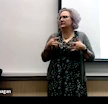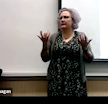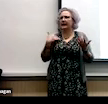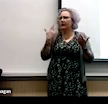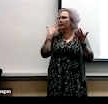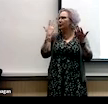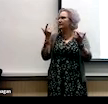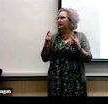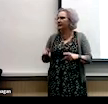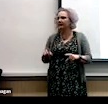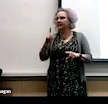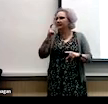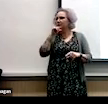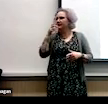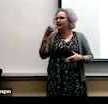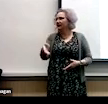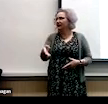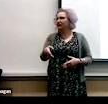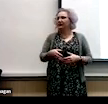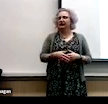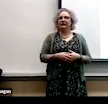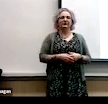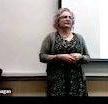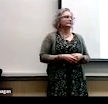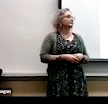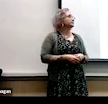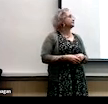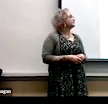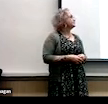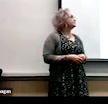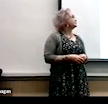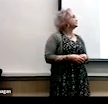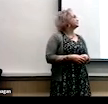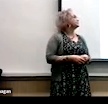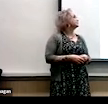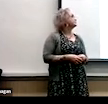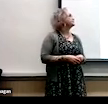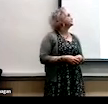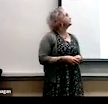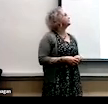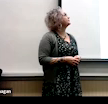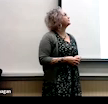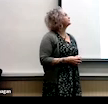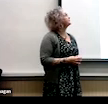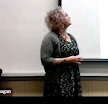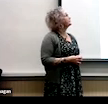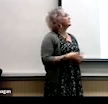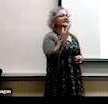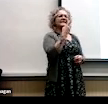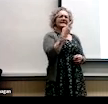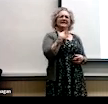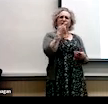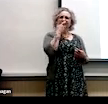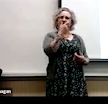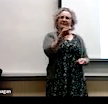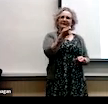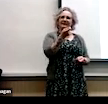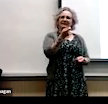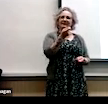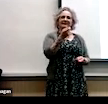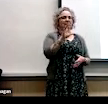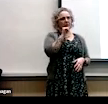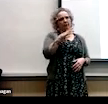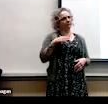So what do adult providers have to say for themselves? I thought this was just so interesting. This was an informal survey that was never published by a